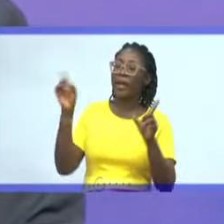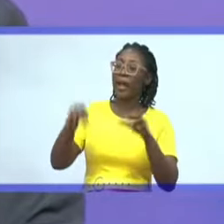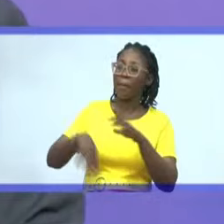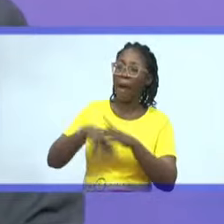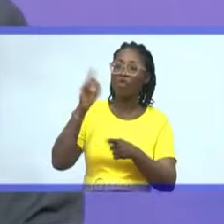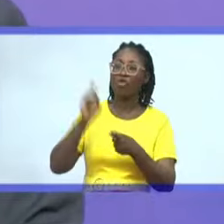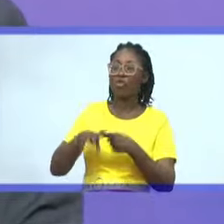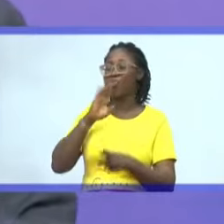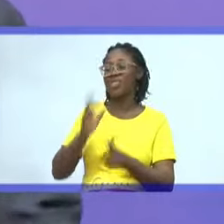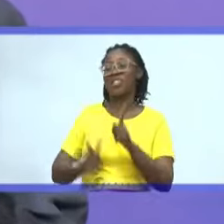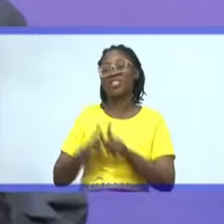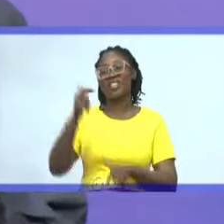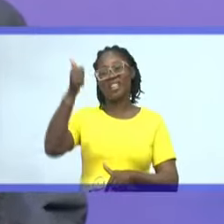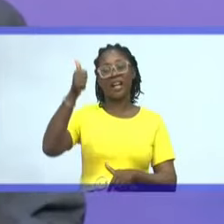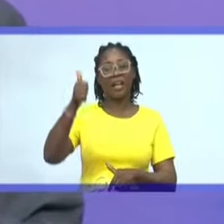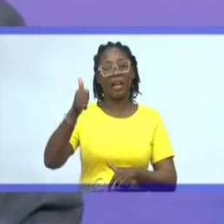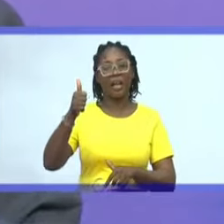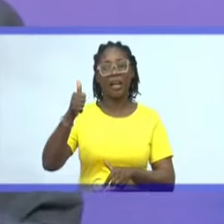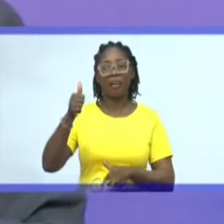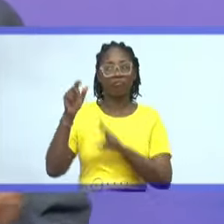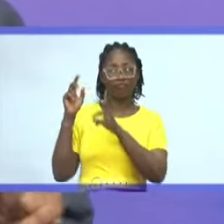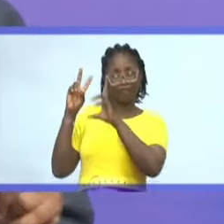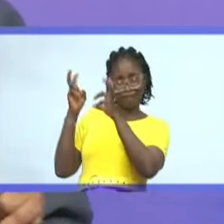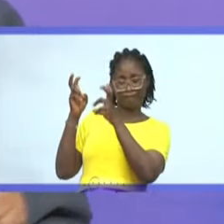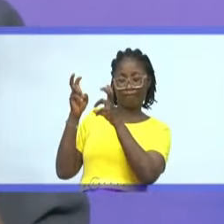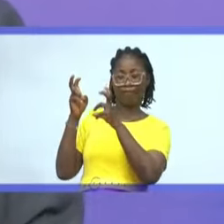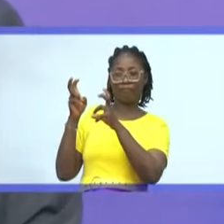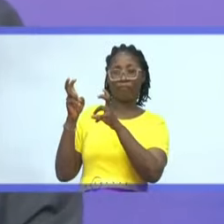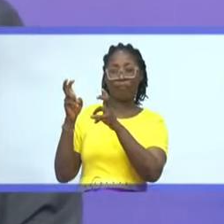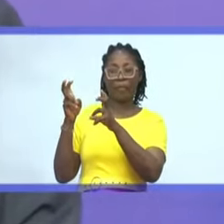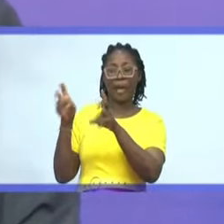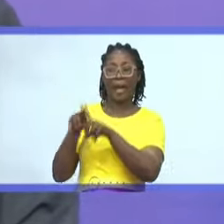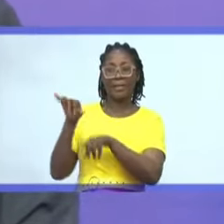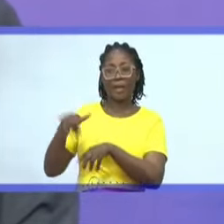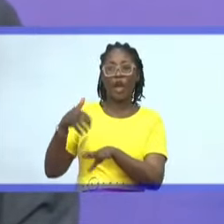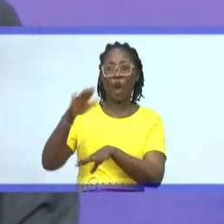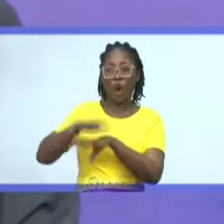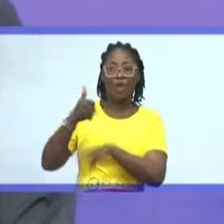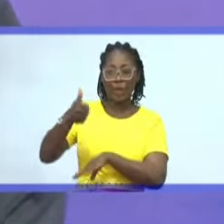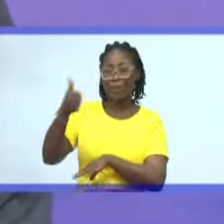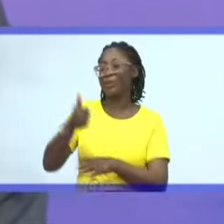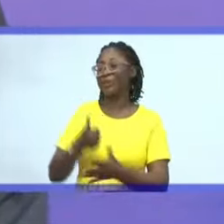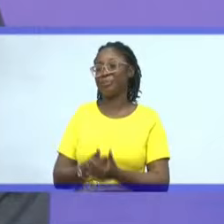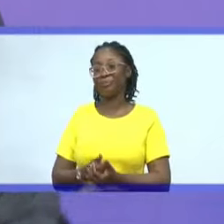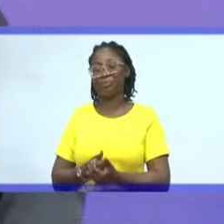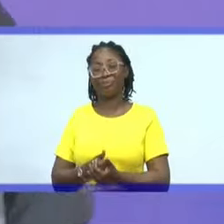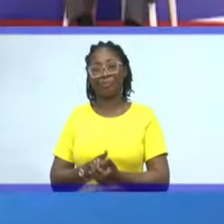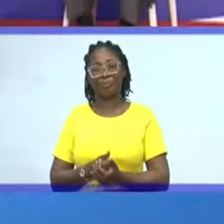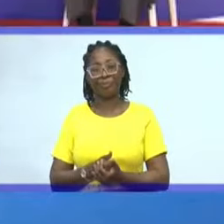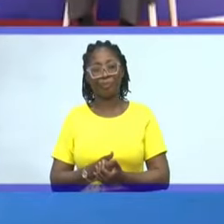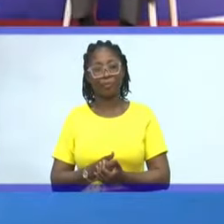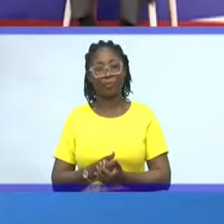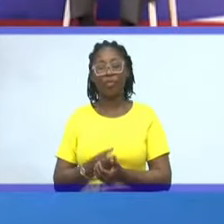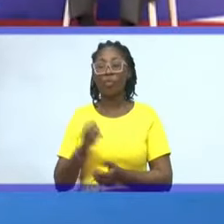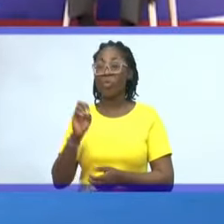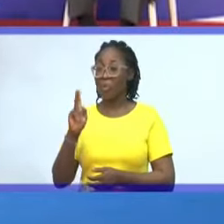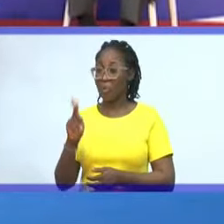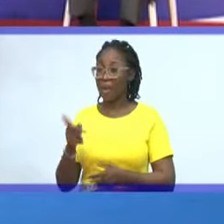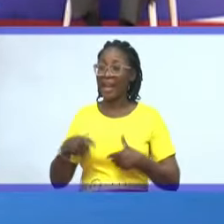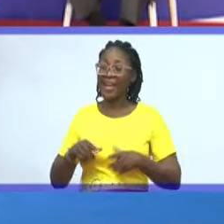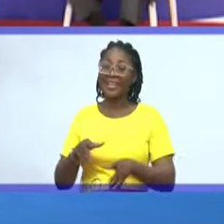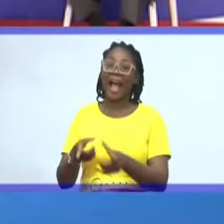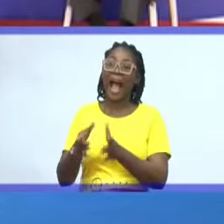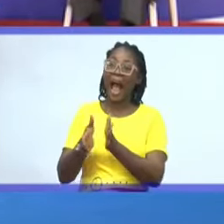greater, you know, in quotes, what they call others than those. All right. Let's ask a lot